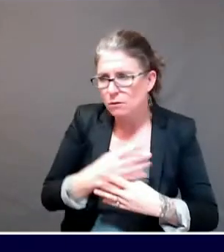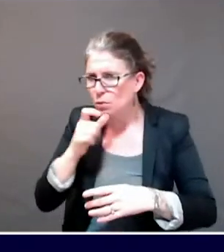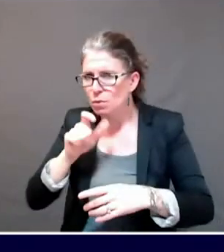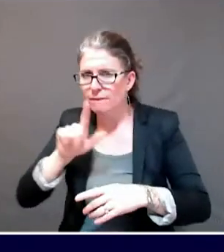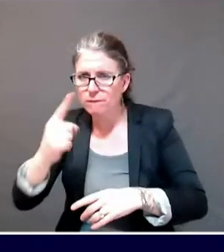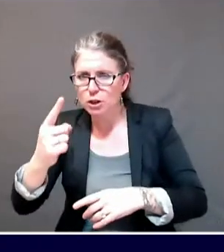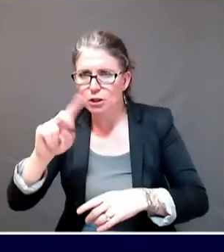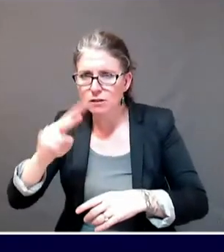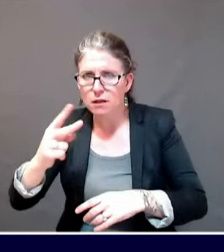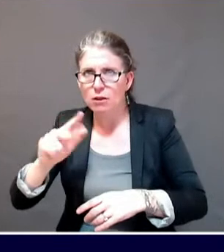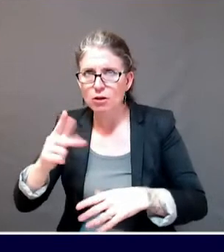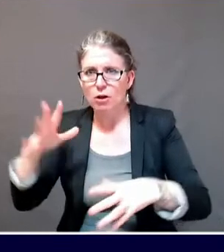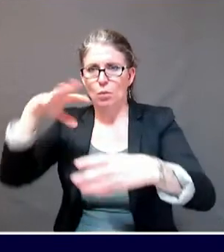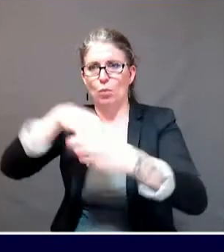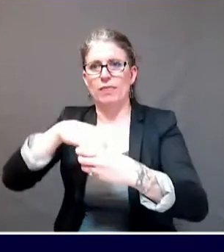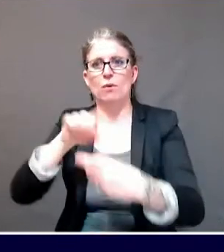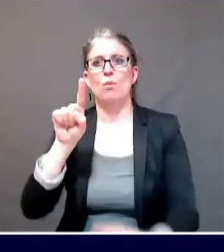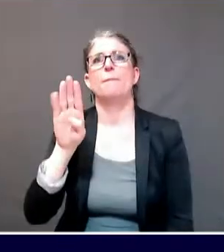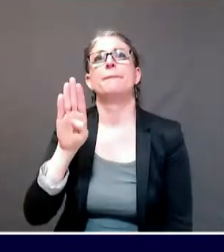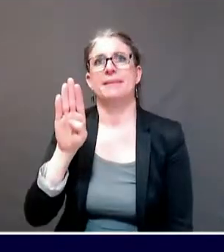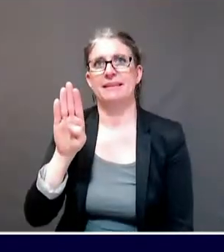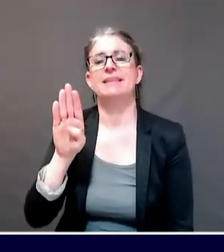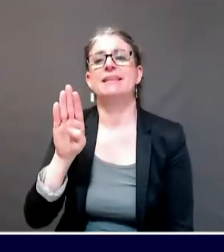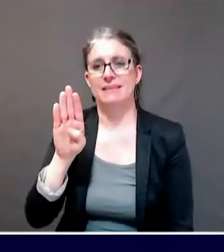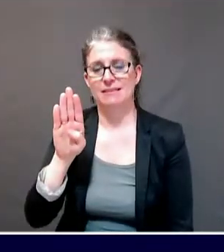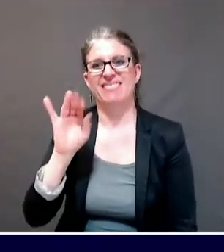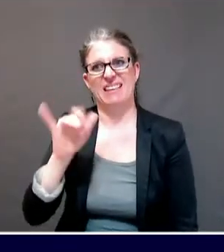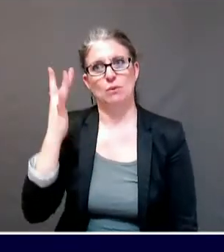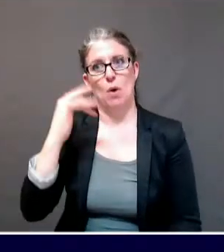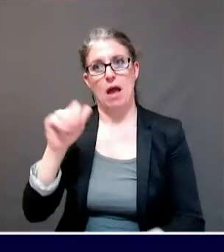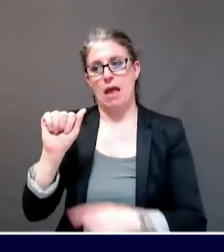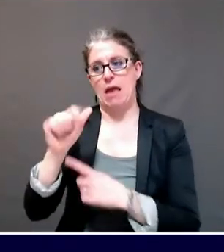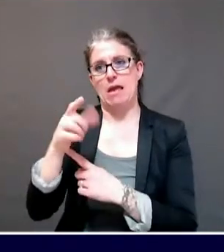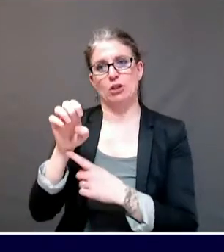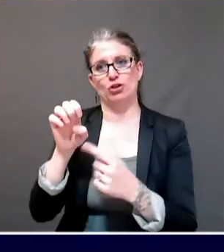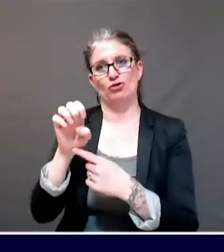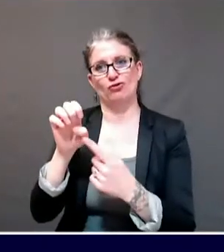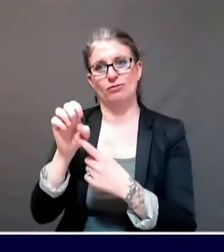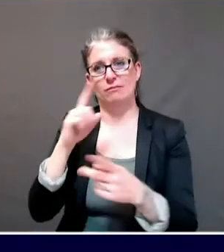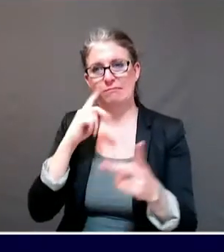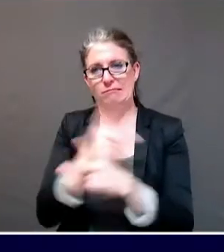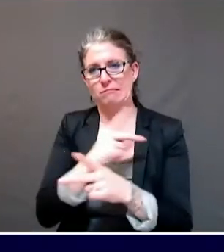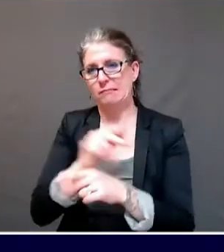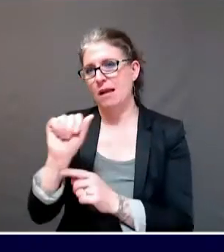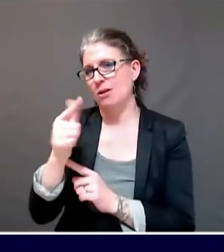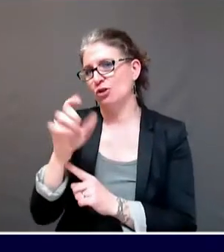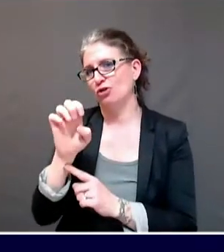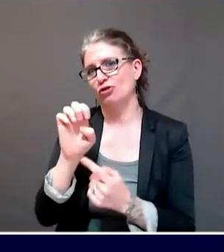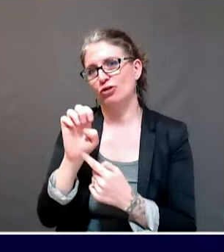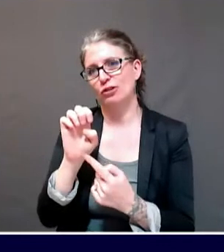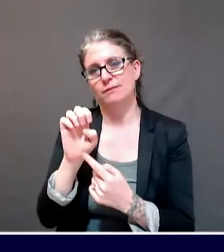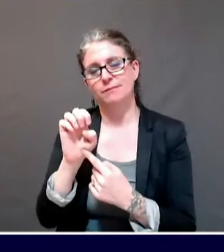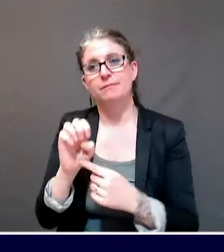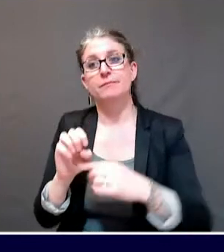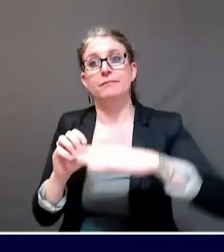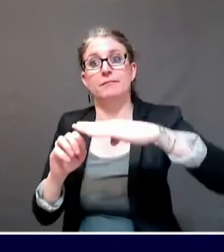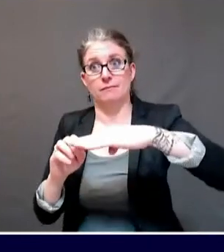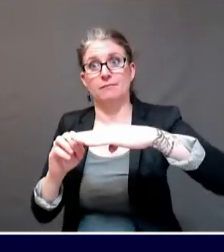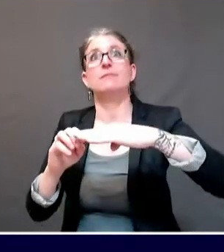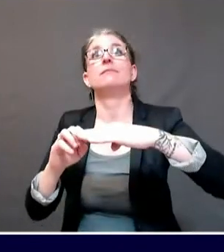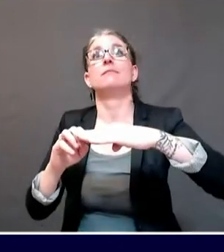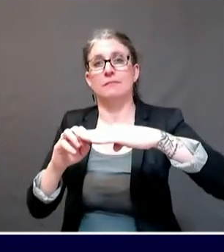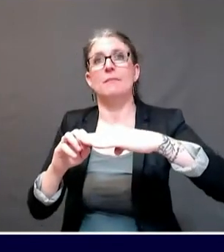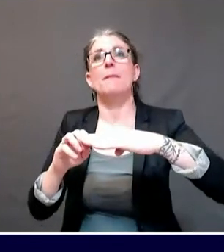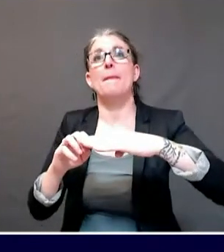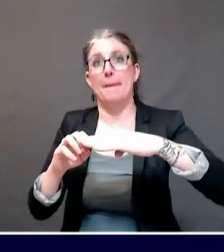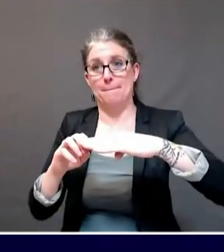cutoff age should be, and then within that, let's say it's X, and over X is where we go. Now within